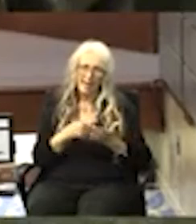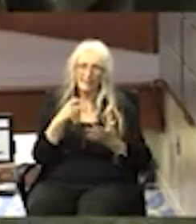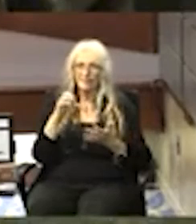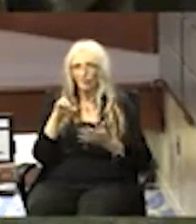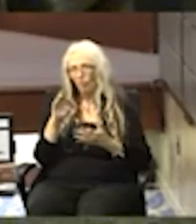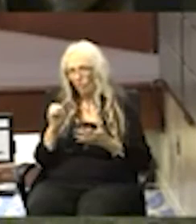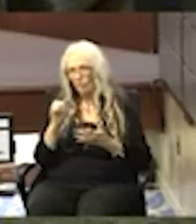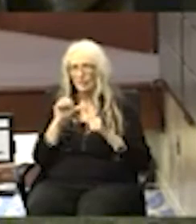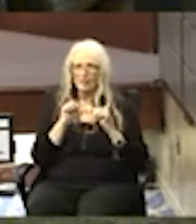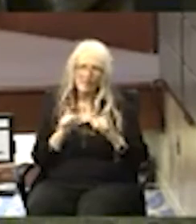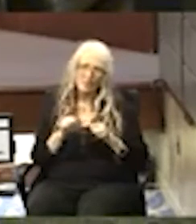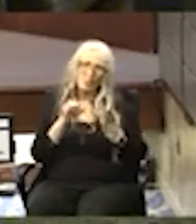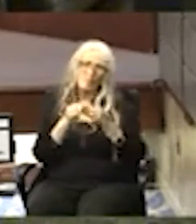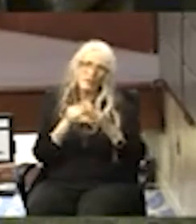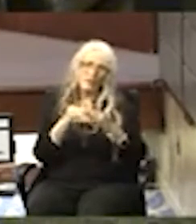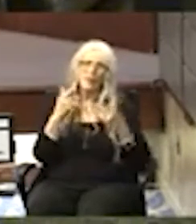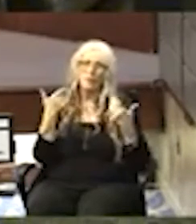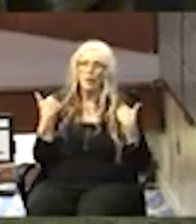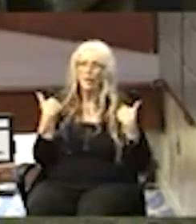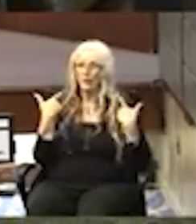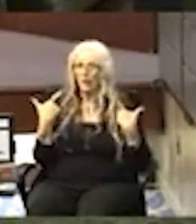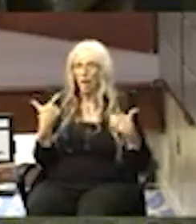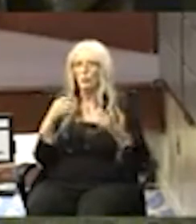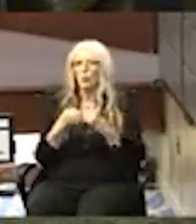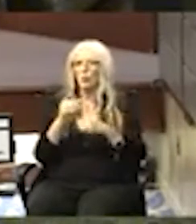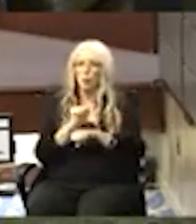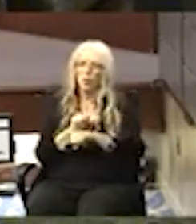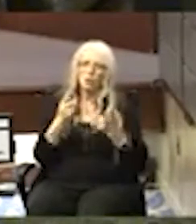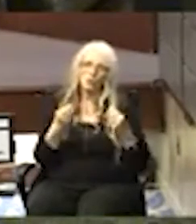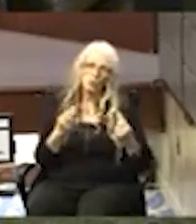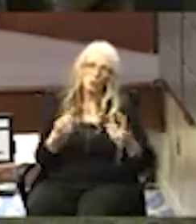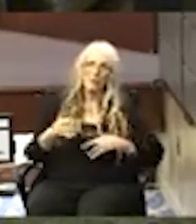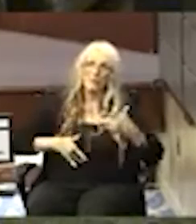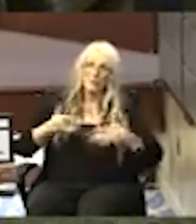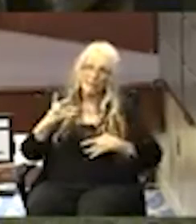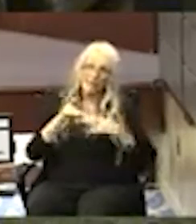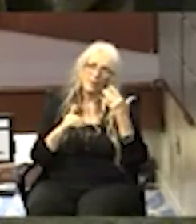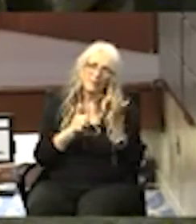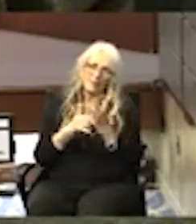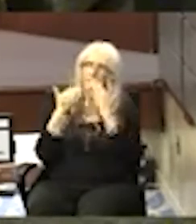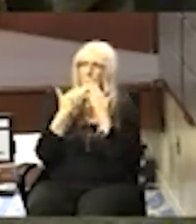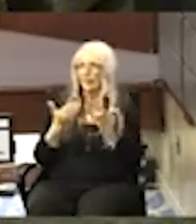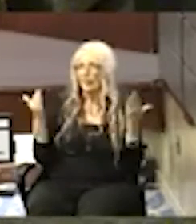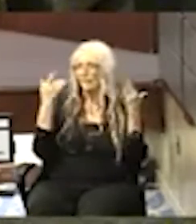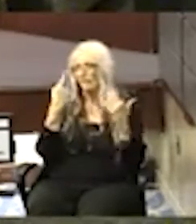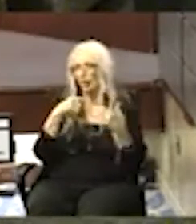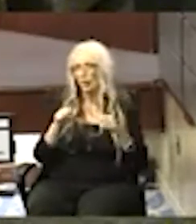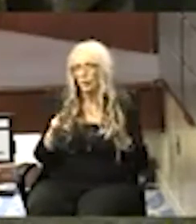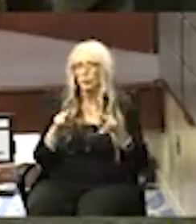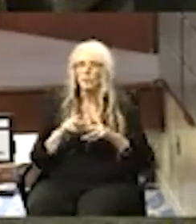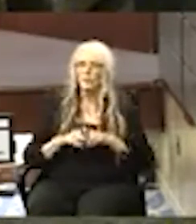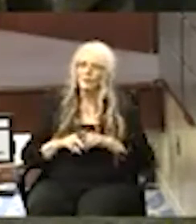going to continue meeting because we have a lot of more work to do, and we're all excited about it. So thank you all for this